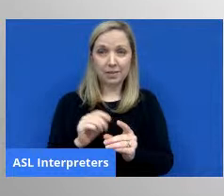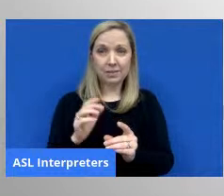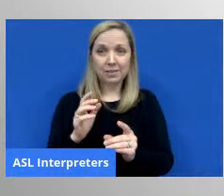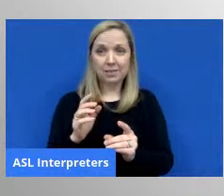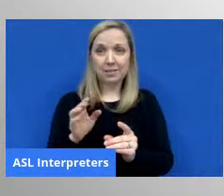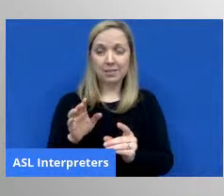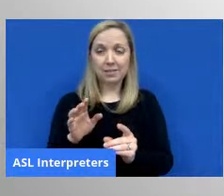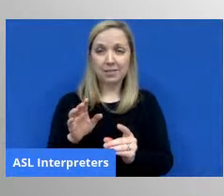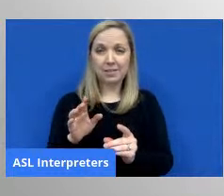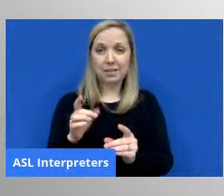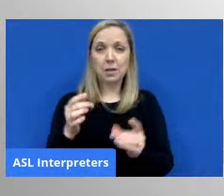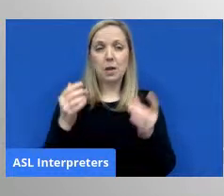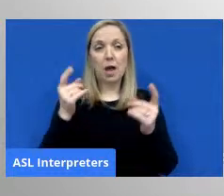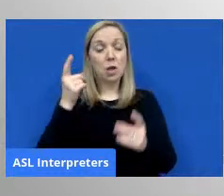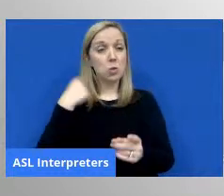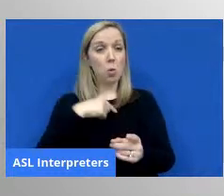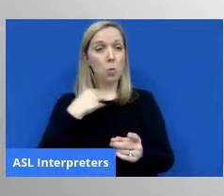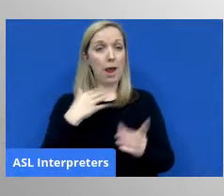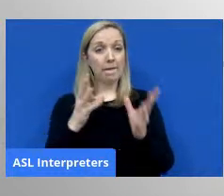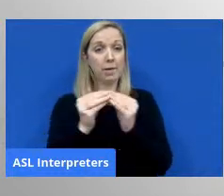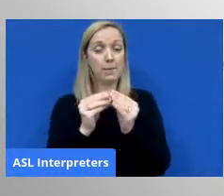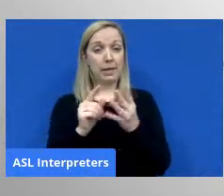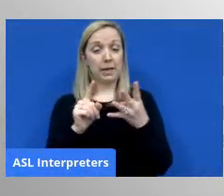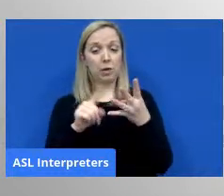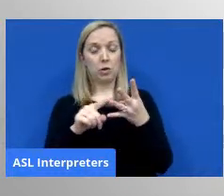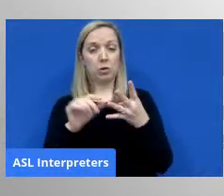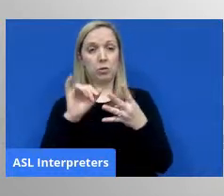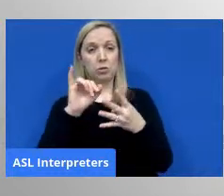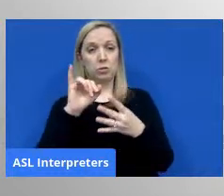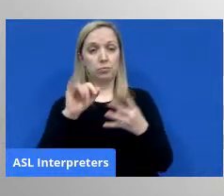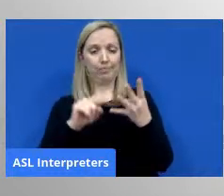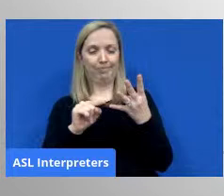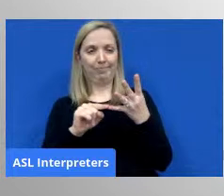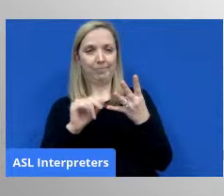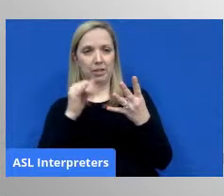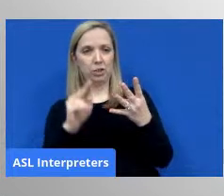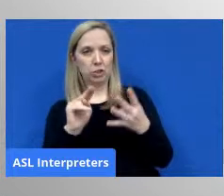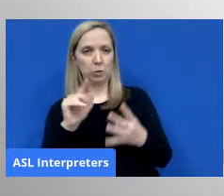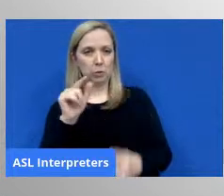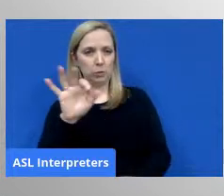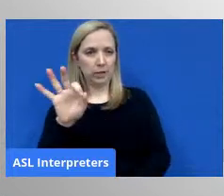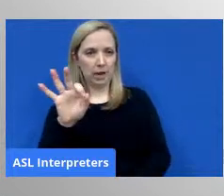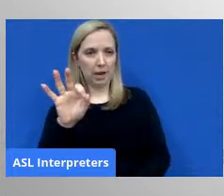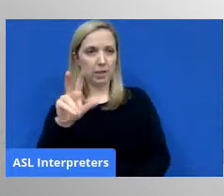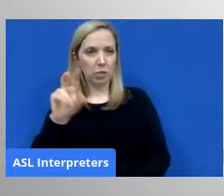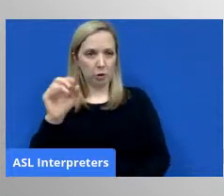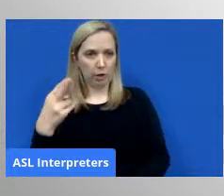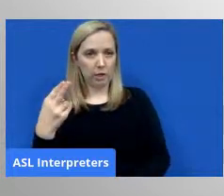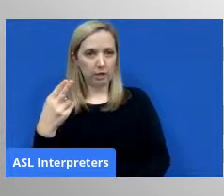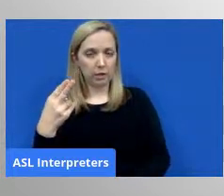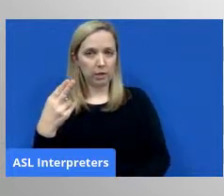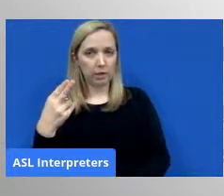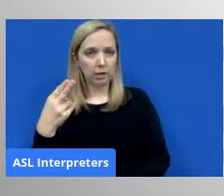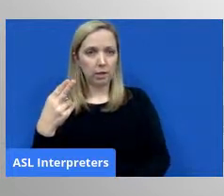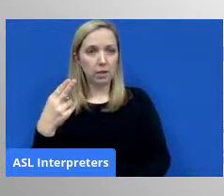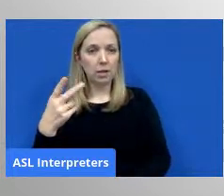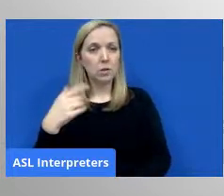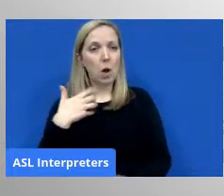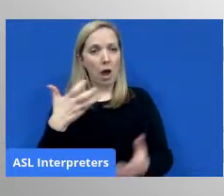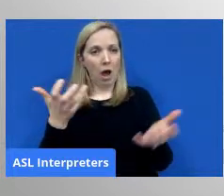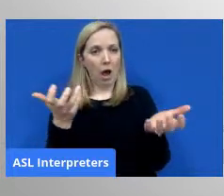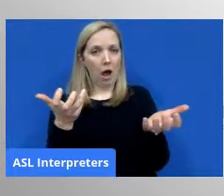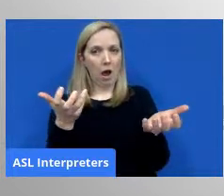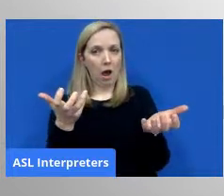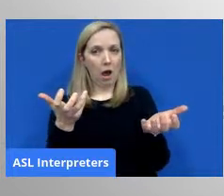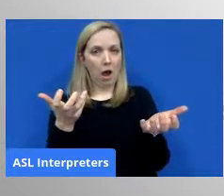simply because we're meeting on the 29th and the 30th. Okay. And, just to give us some wiggle room. And I think we